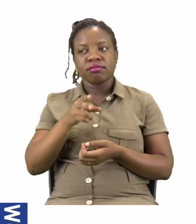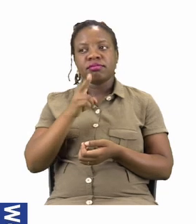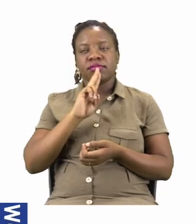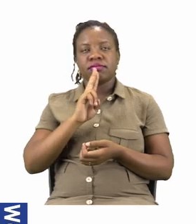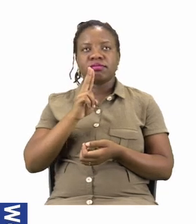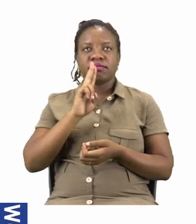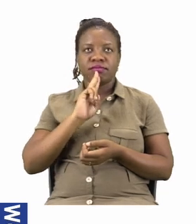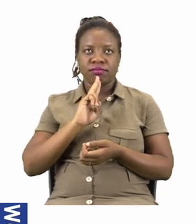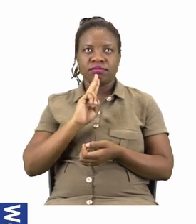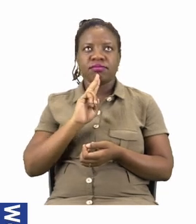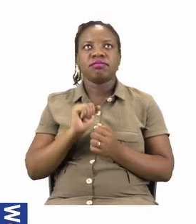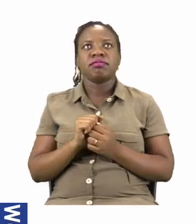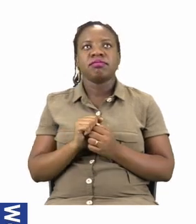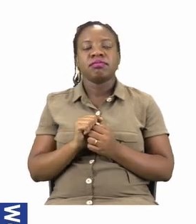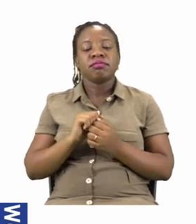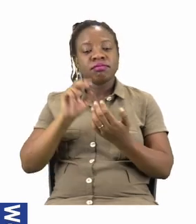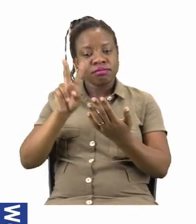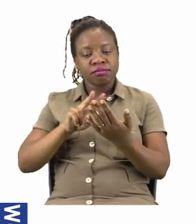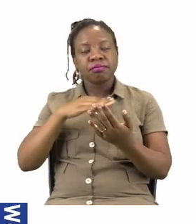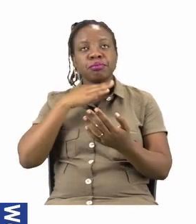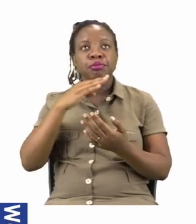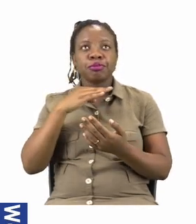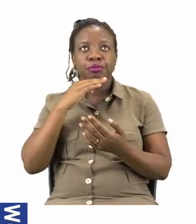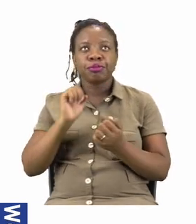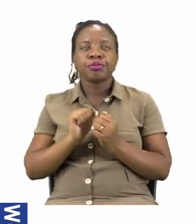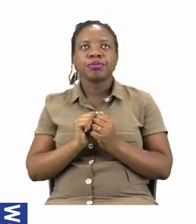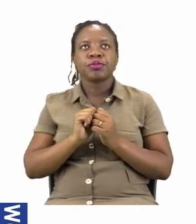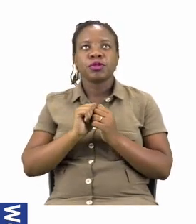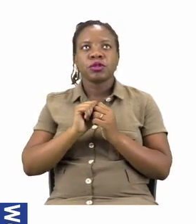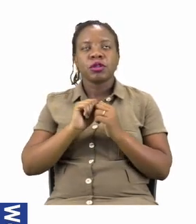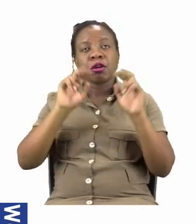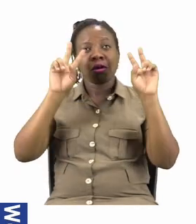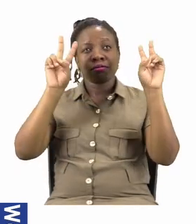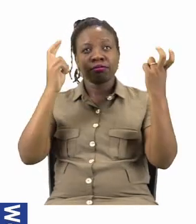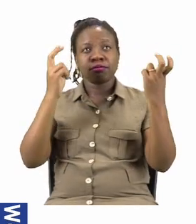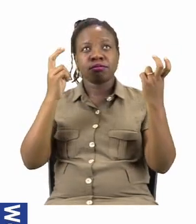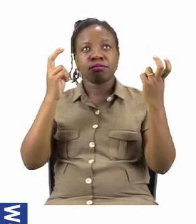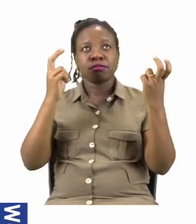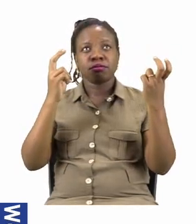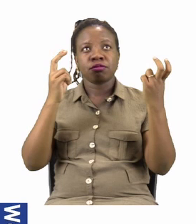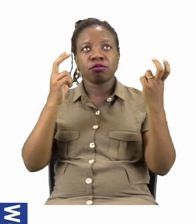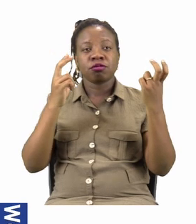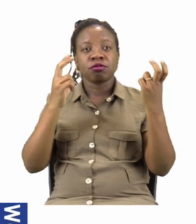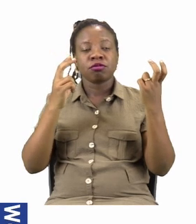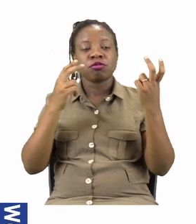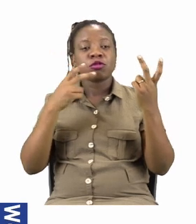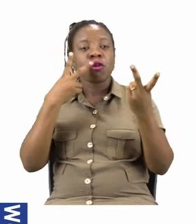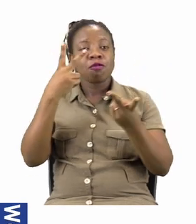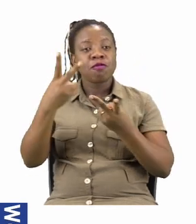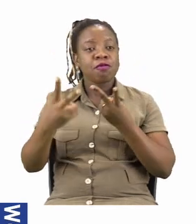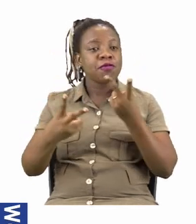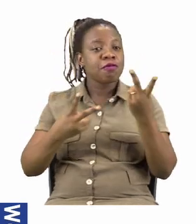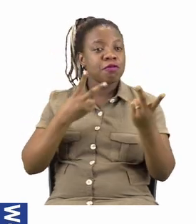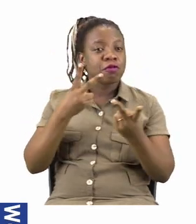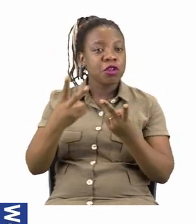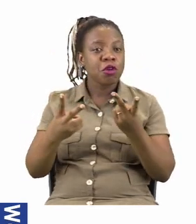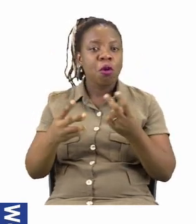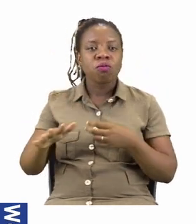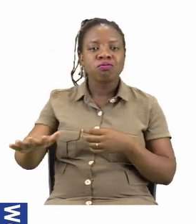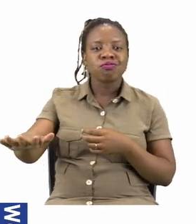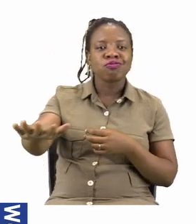quickly read the story. This is a story about a visit to the water